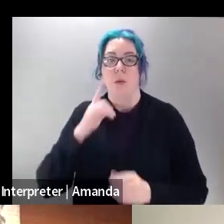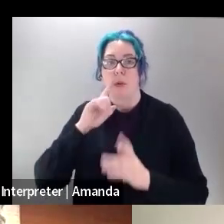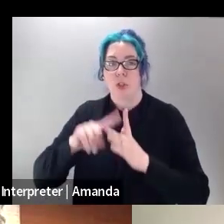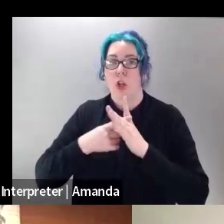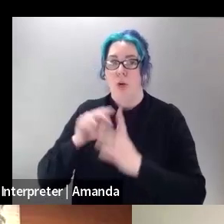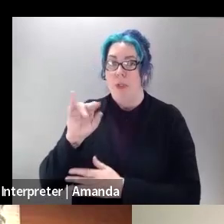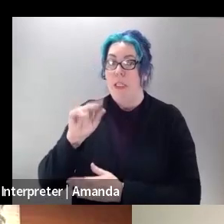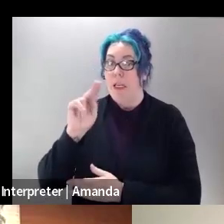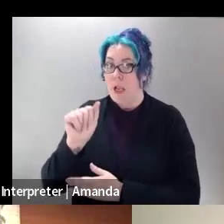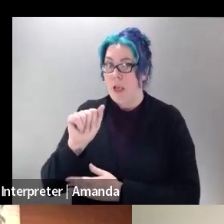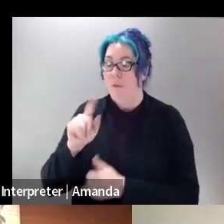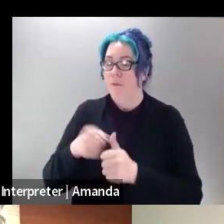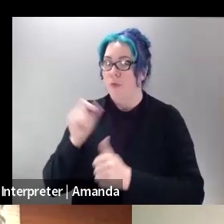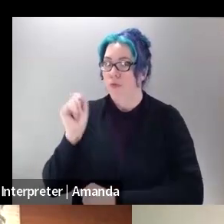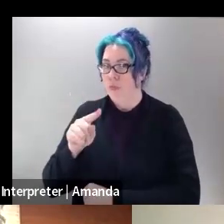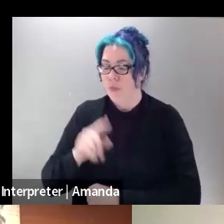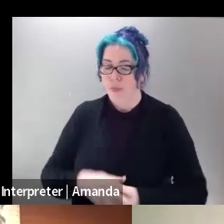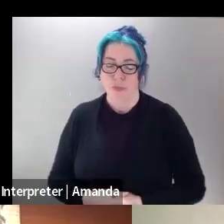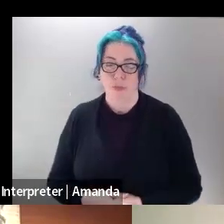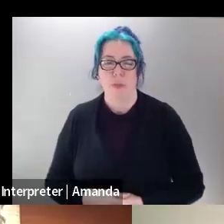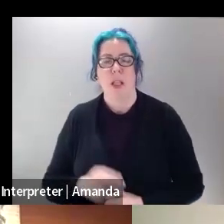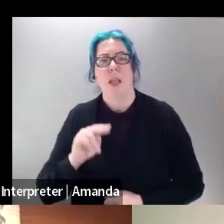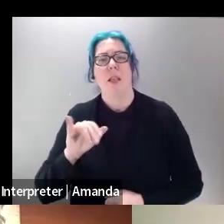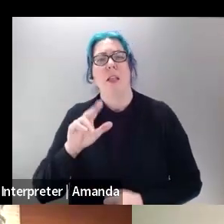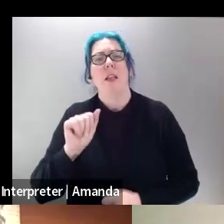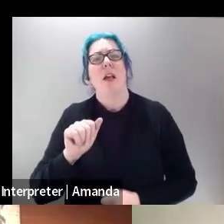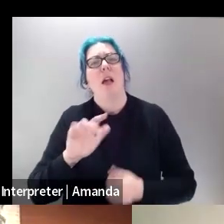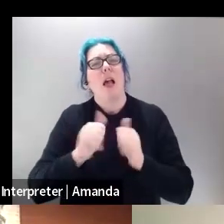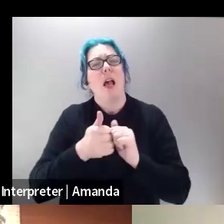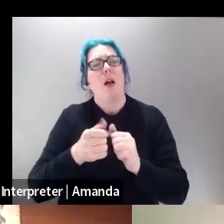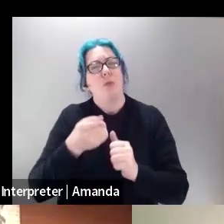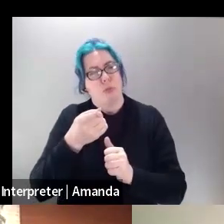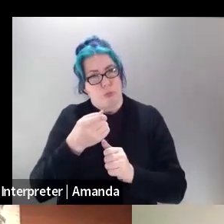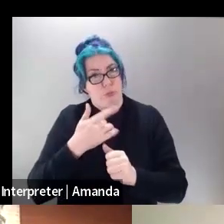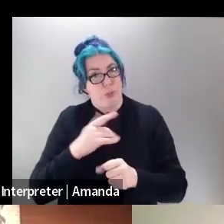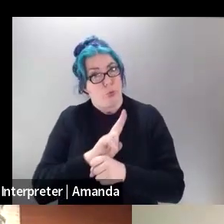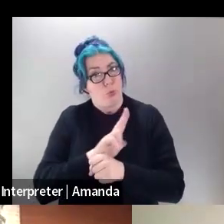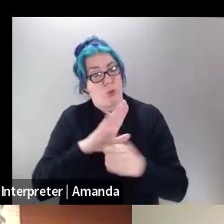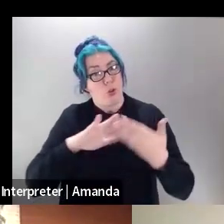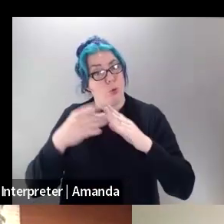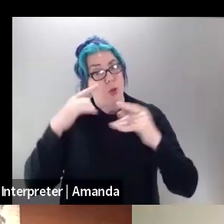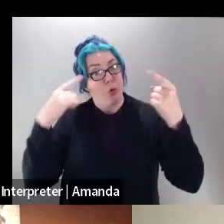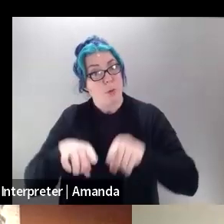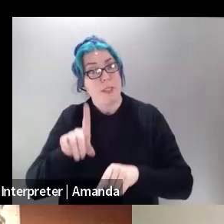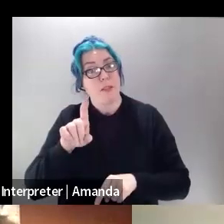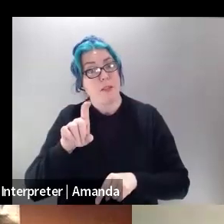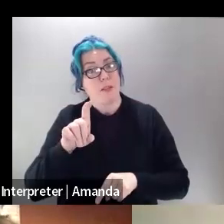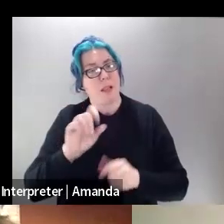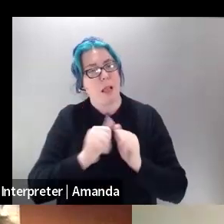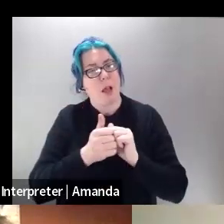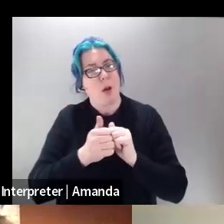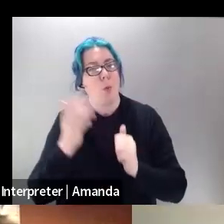How do you do you use community agreements, and why? What does it